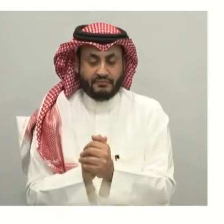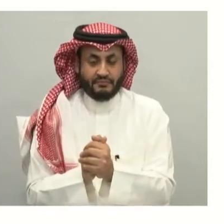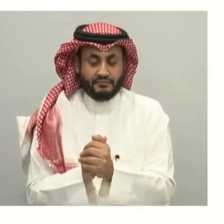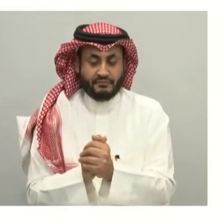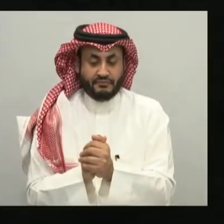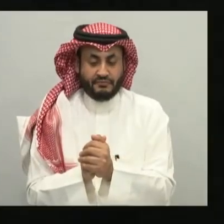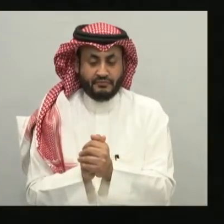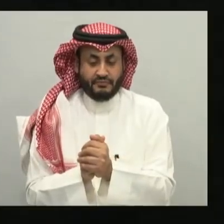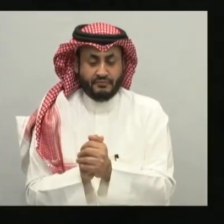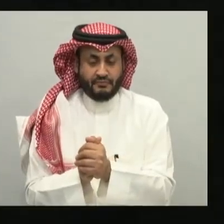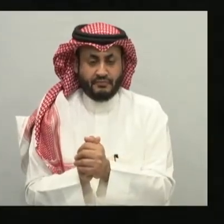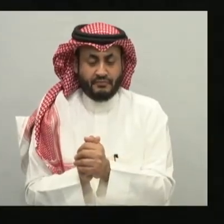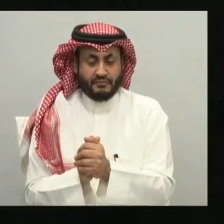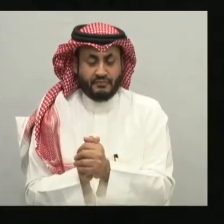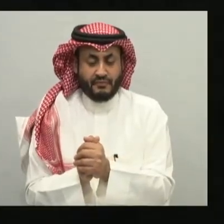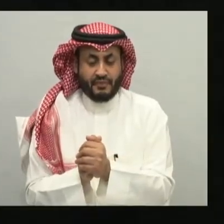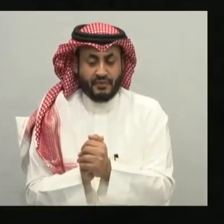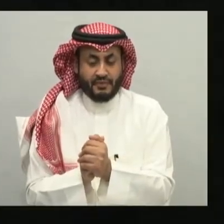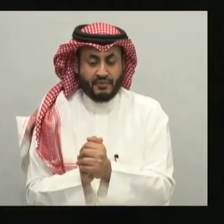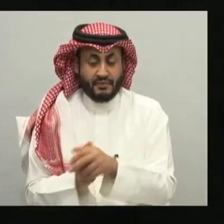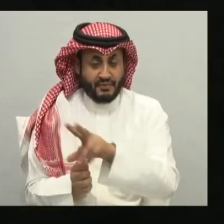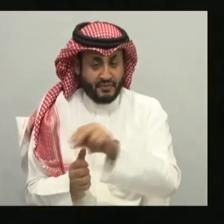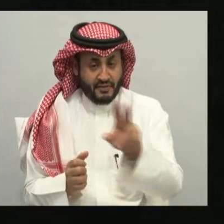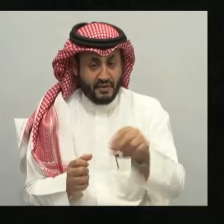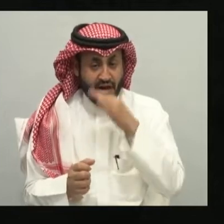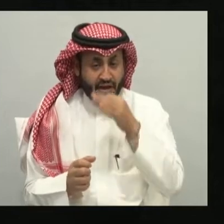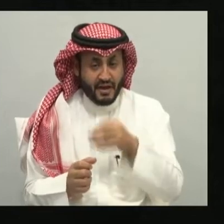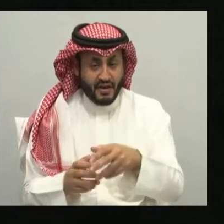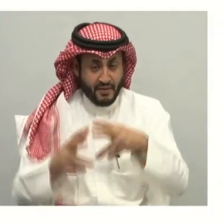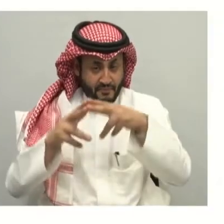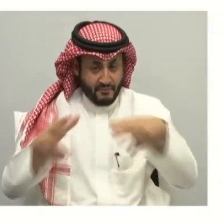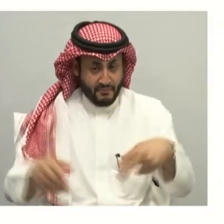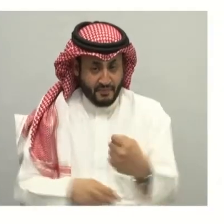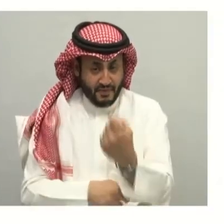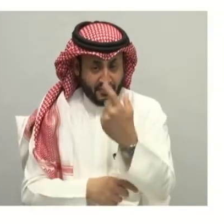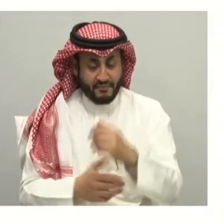Nine. It rhymes with pine, right? Both have a long I.